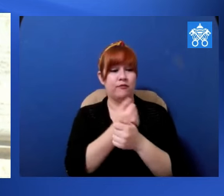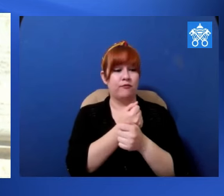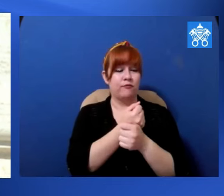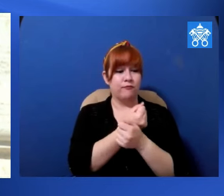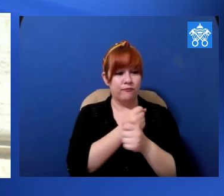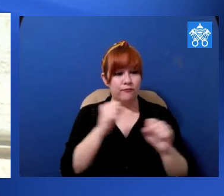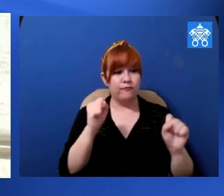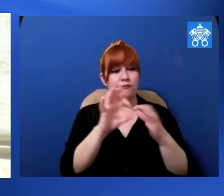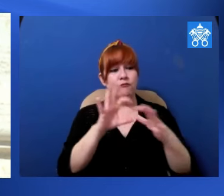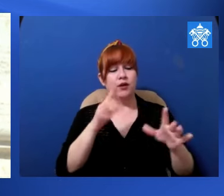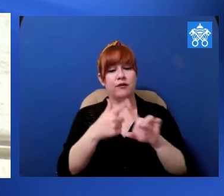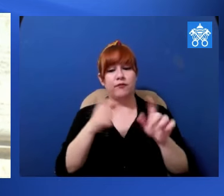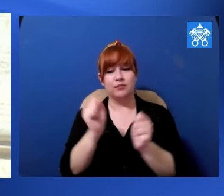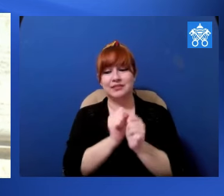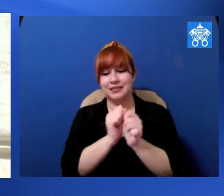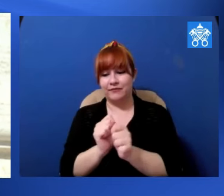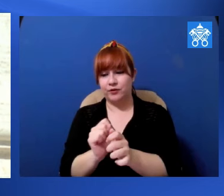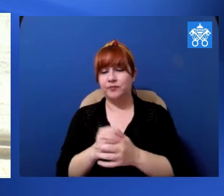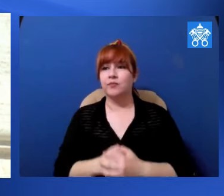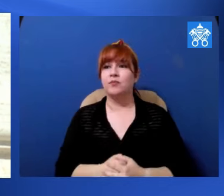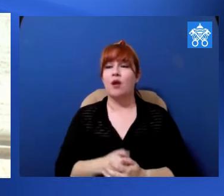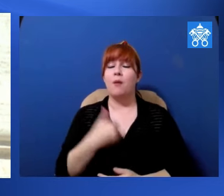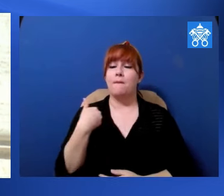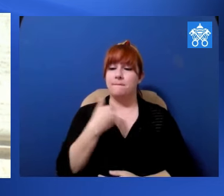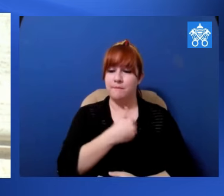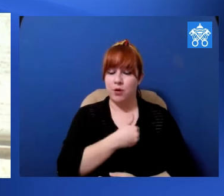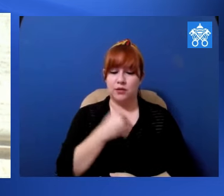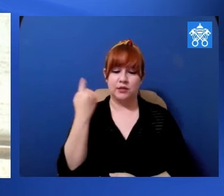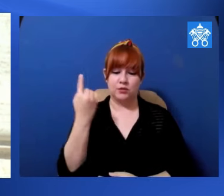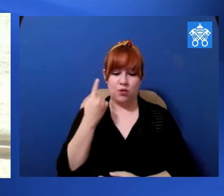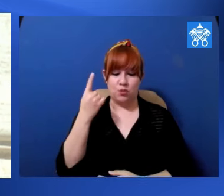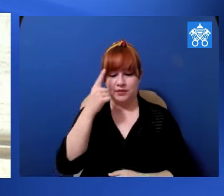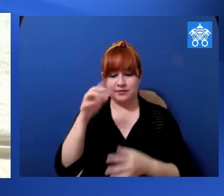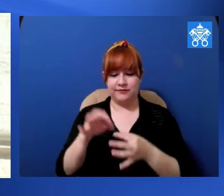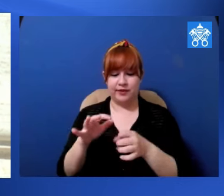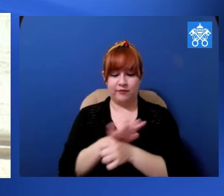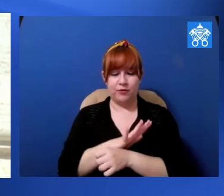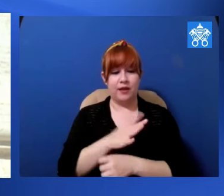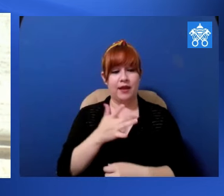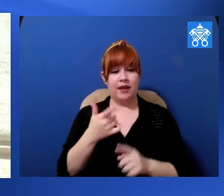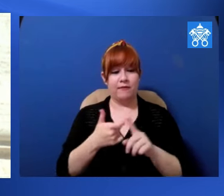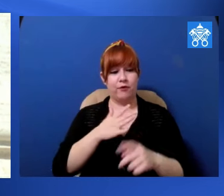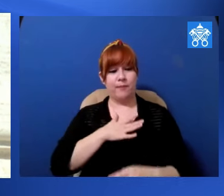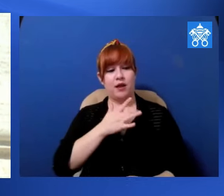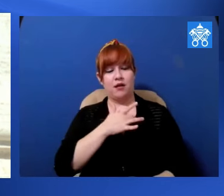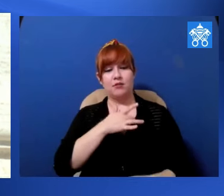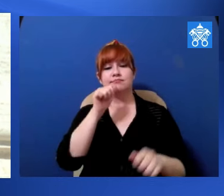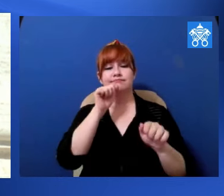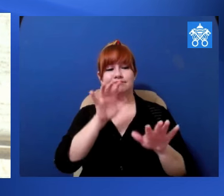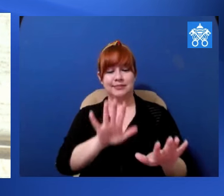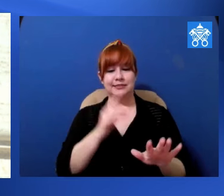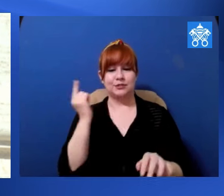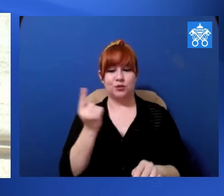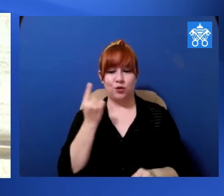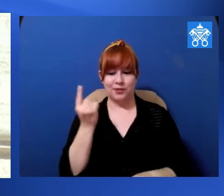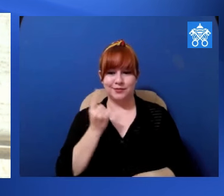from slavery. Be faithful to God. Poland Semper Fidelis. And I bless you from my heart.